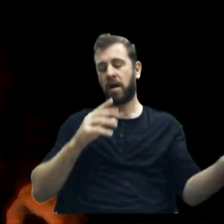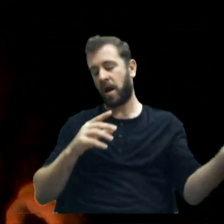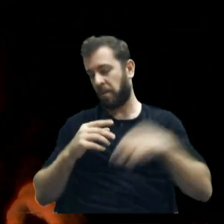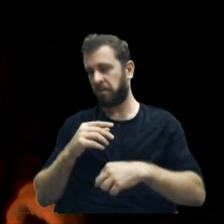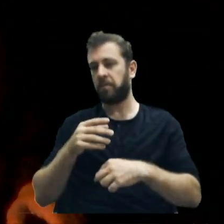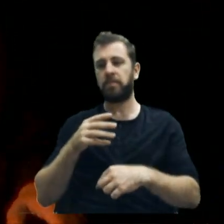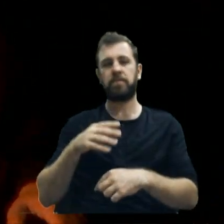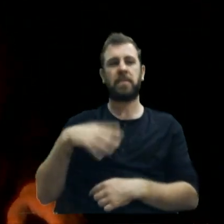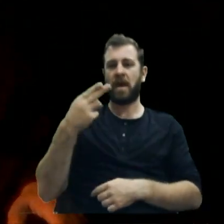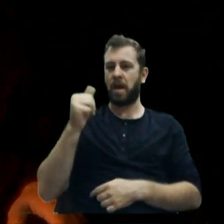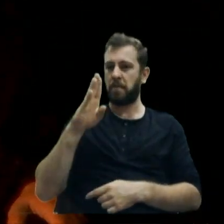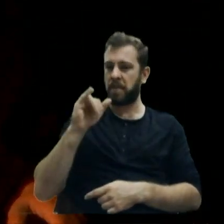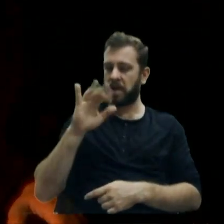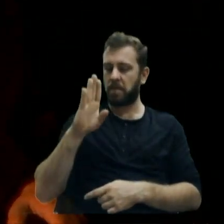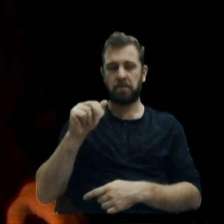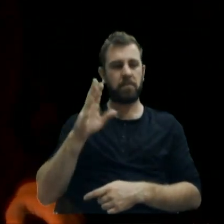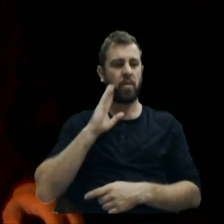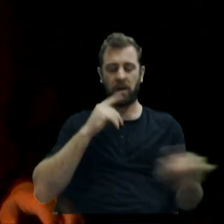will come.